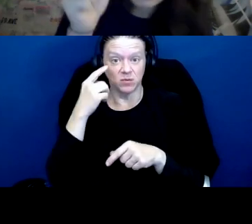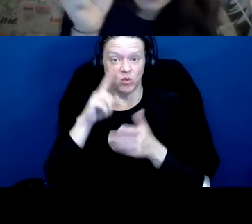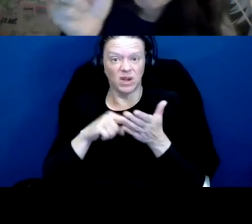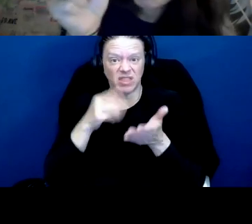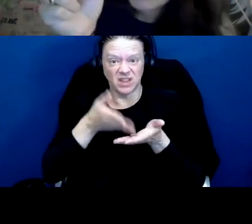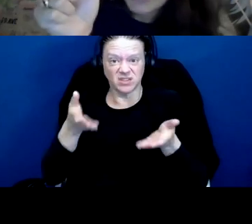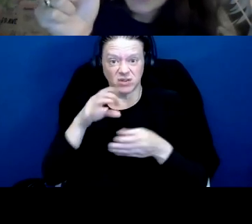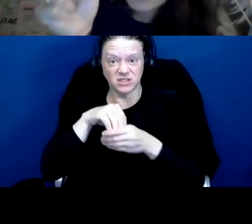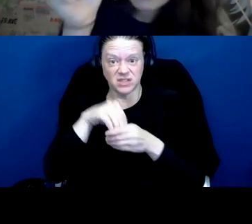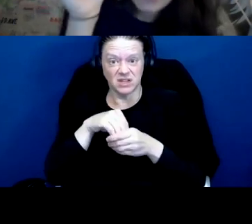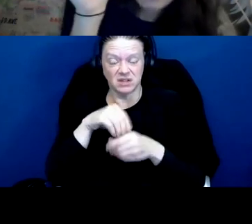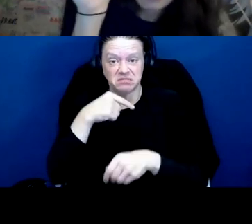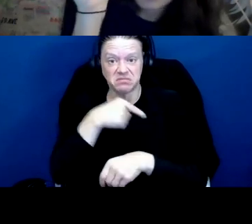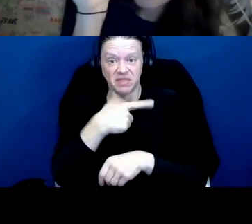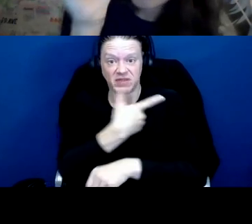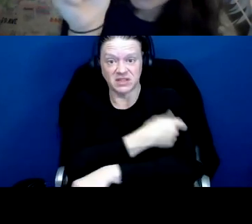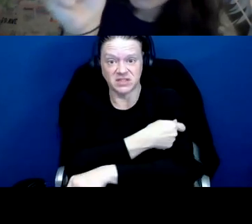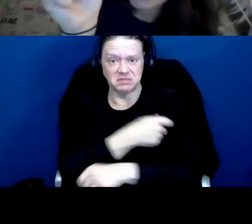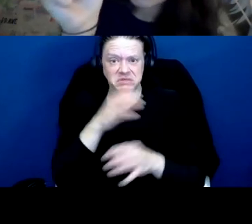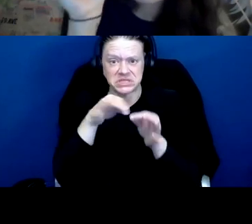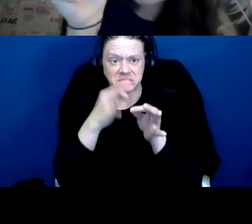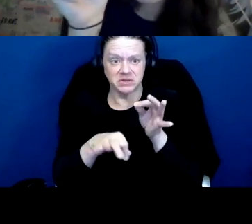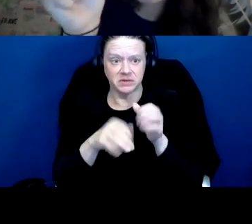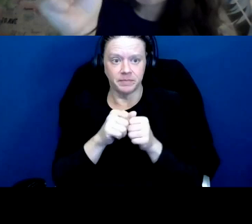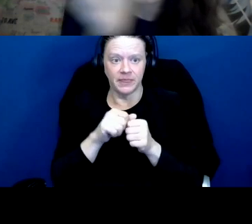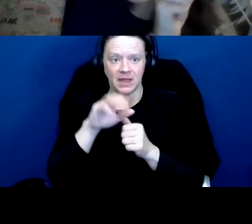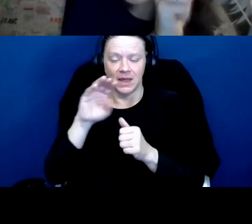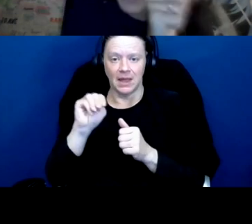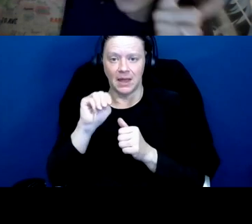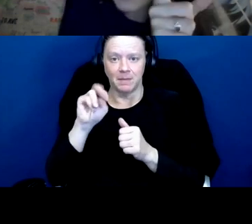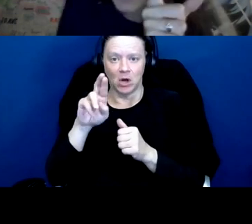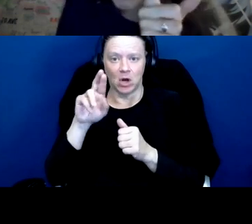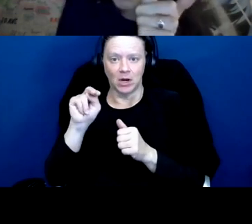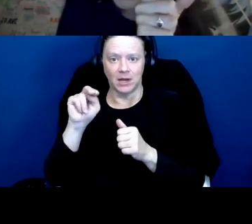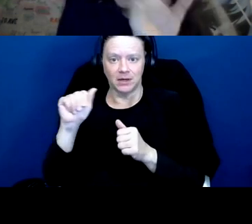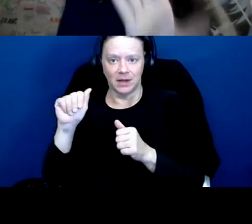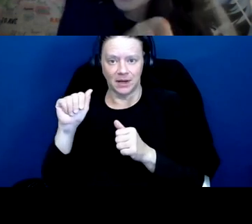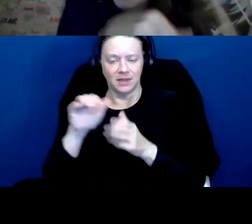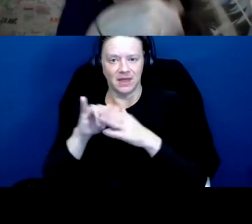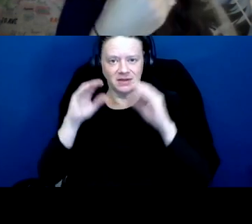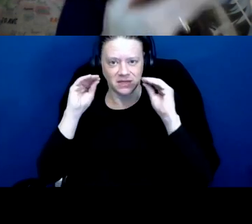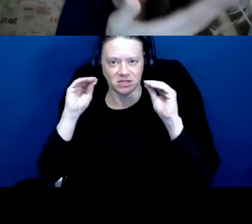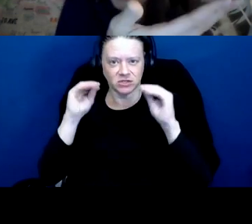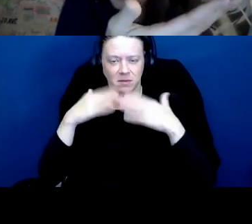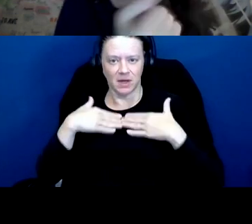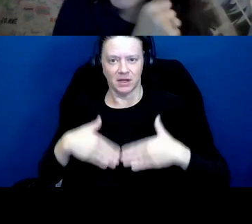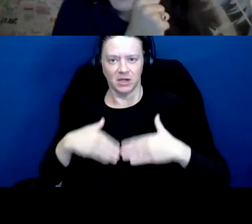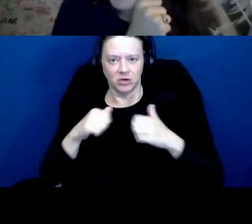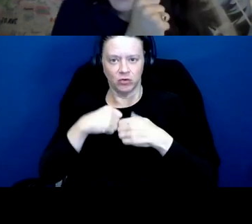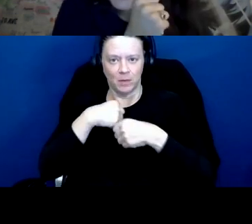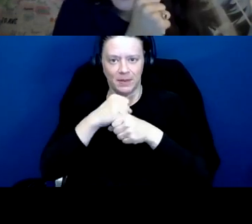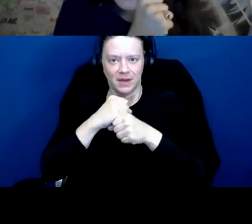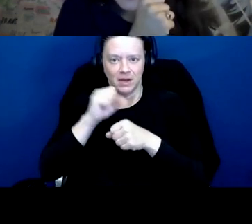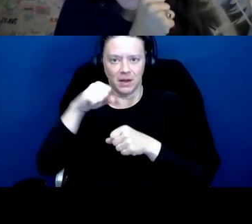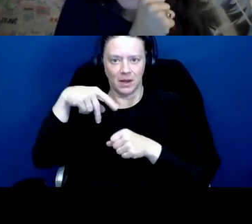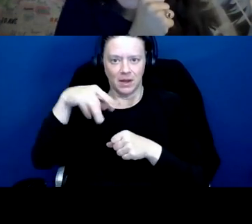that mRNA, that piece that teaches the body to make the spike protein, to teach the body how to